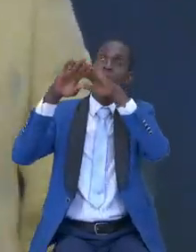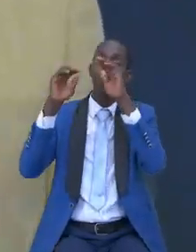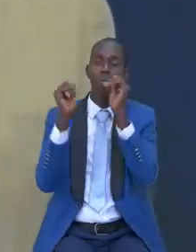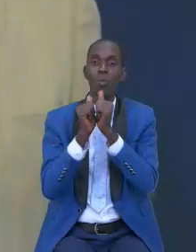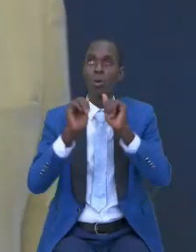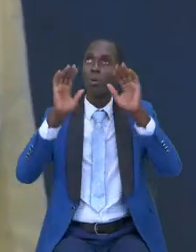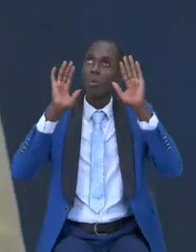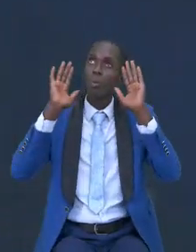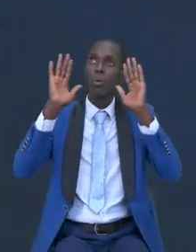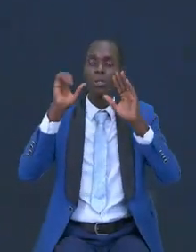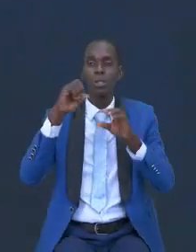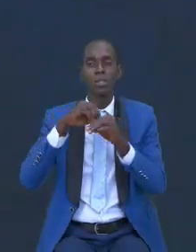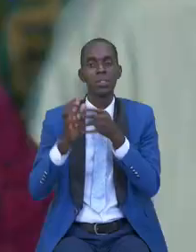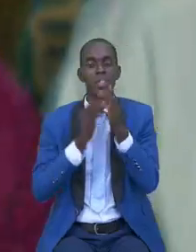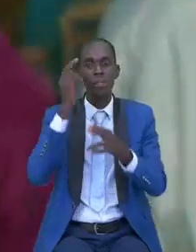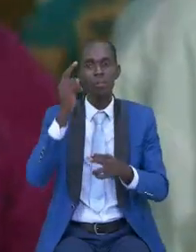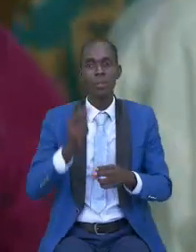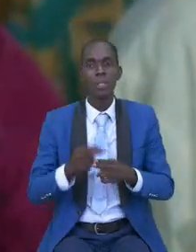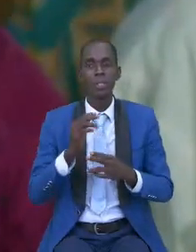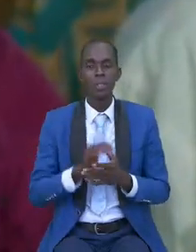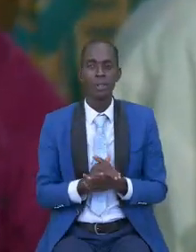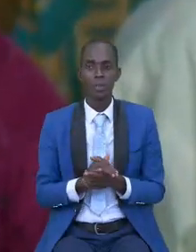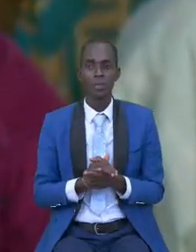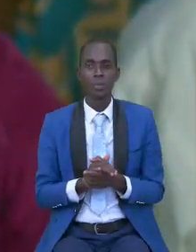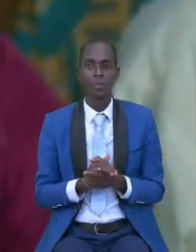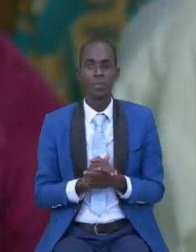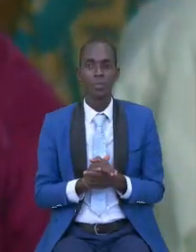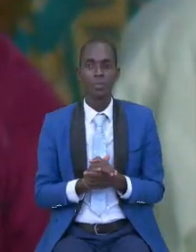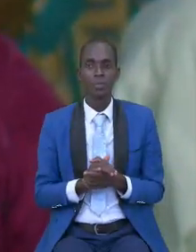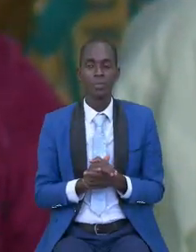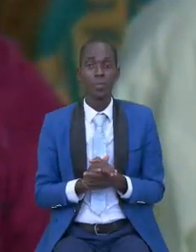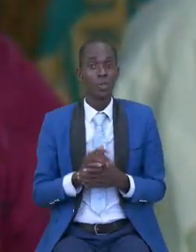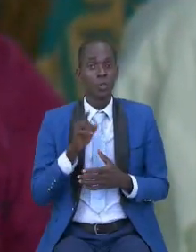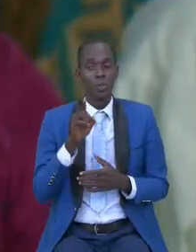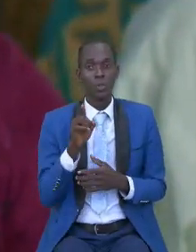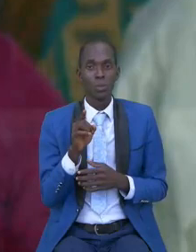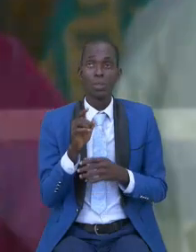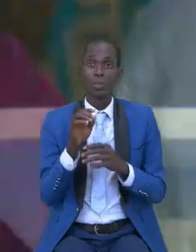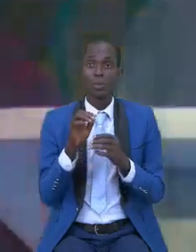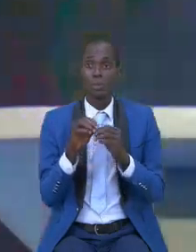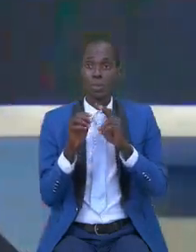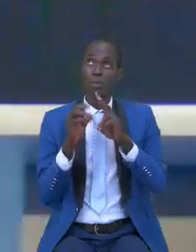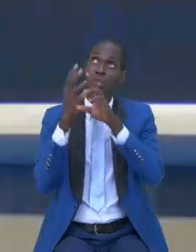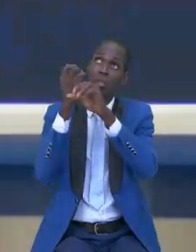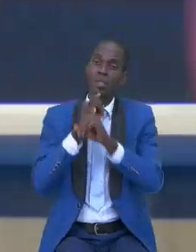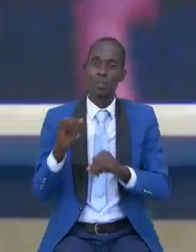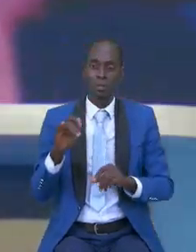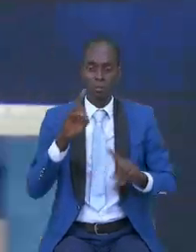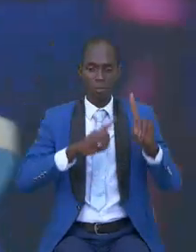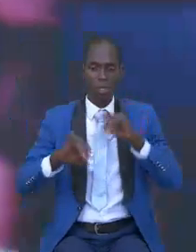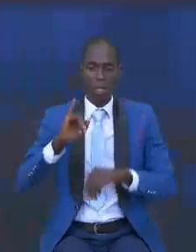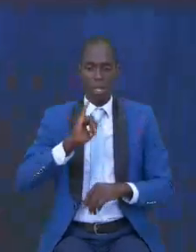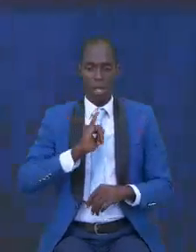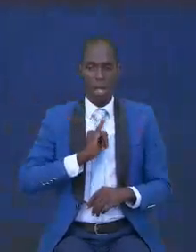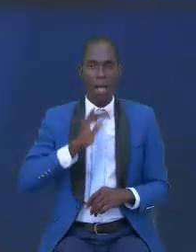and wonders in Jesus' name. Receiving, I will receive.